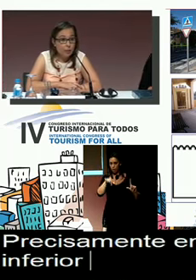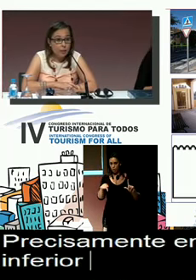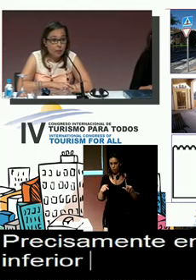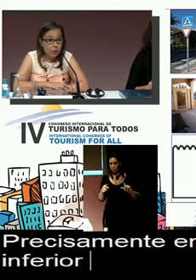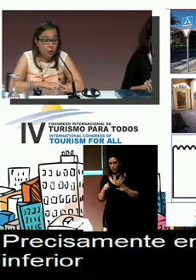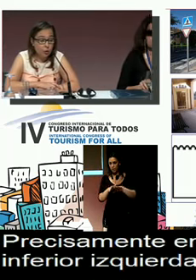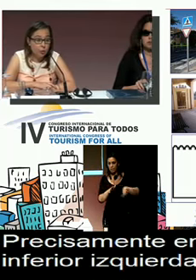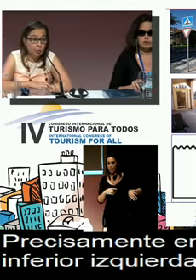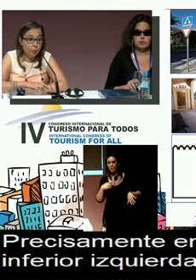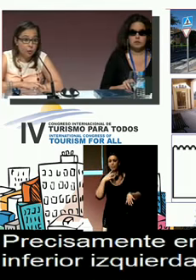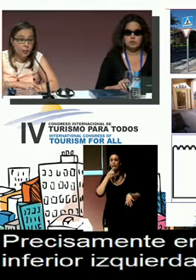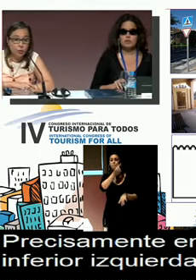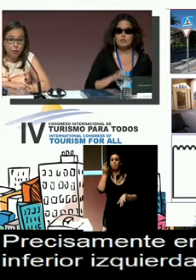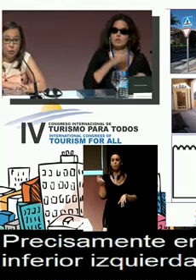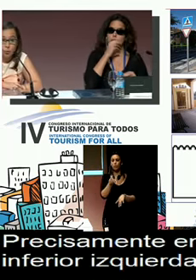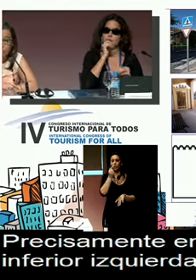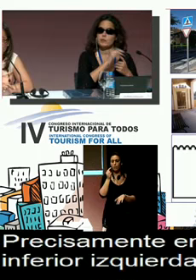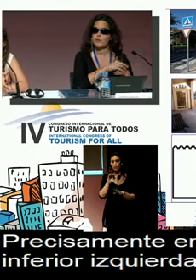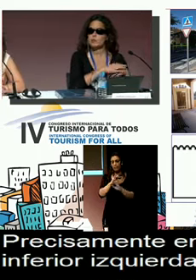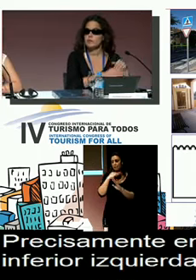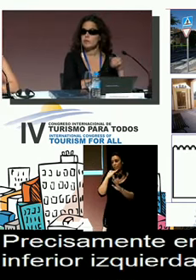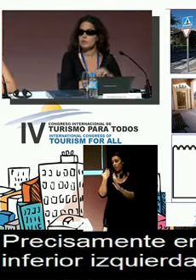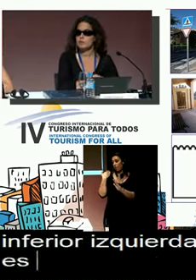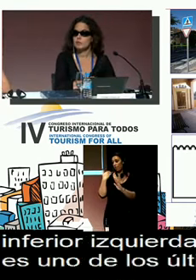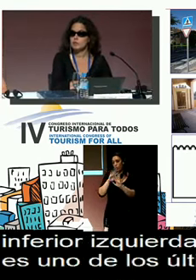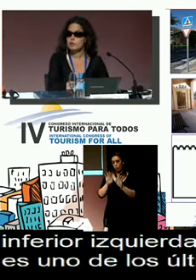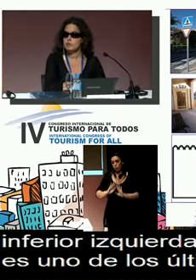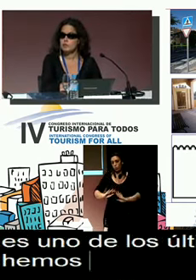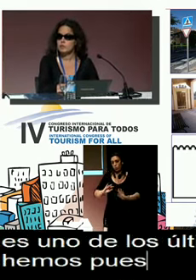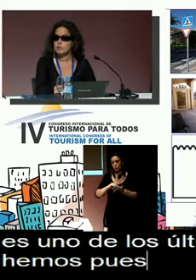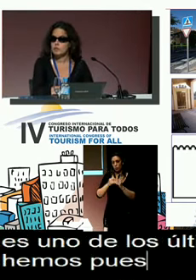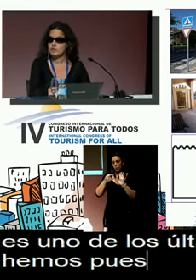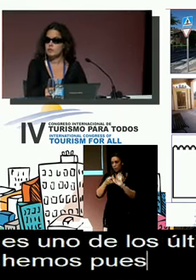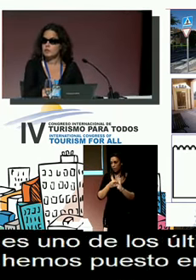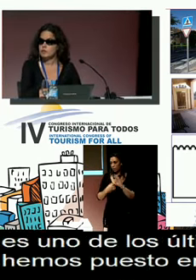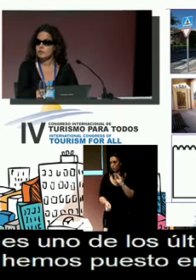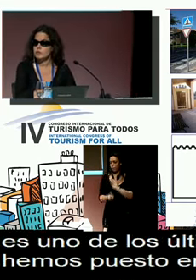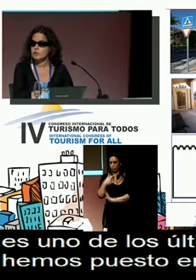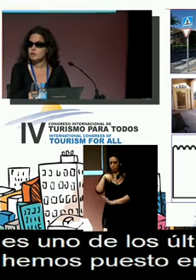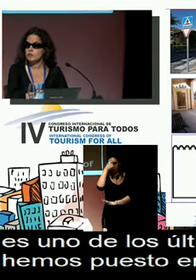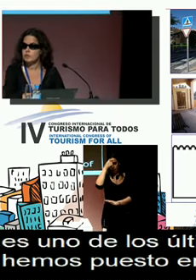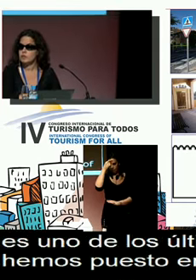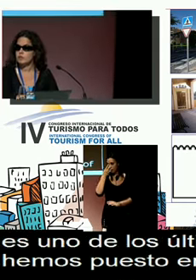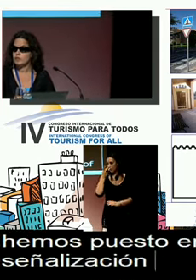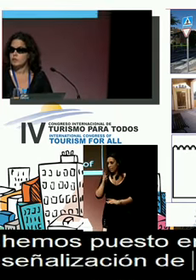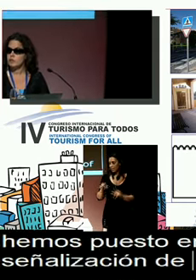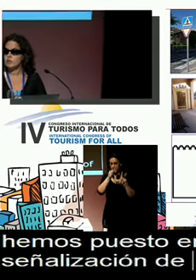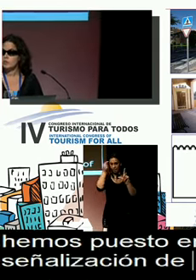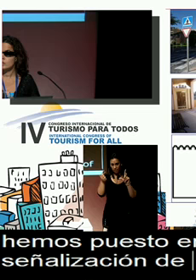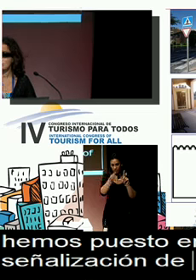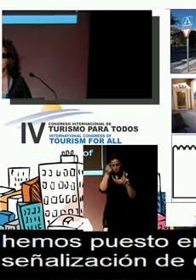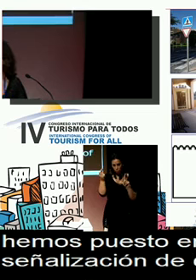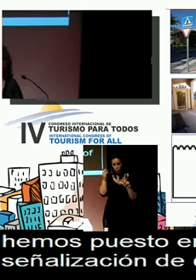You can see on the slide that of a project we have started in